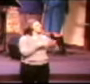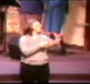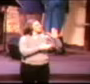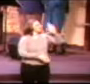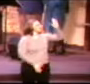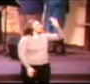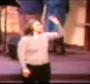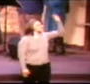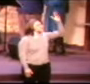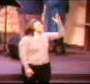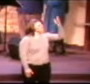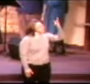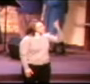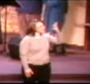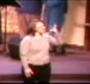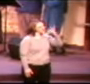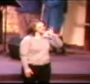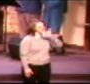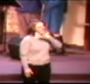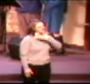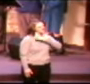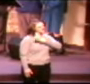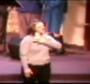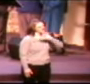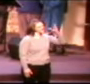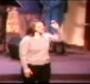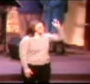Lord, let your